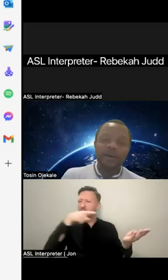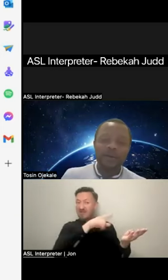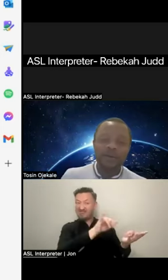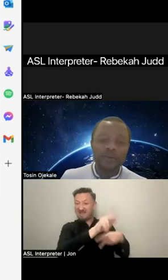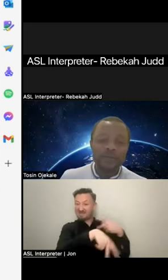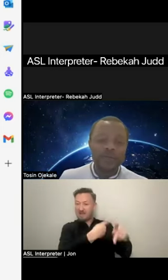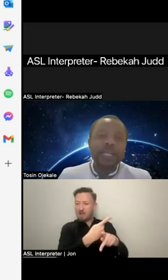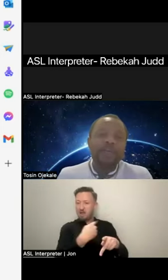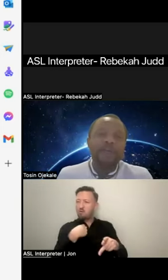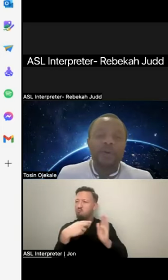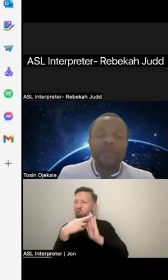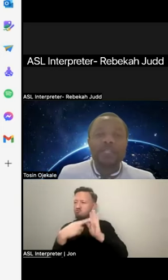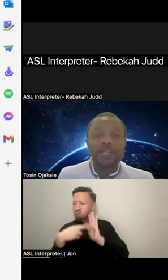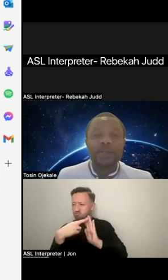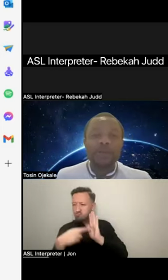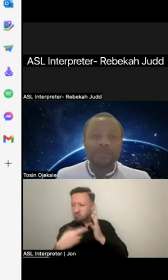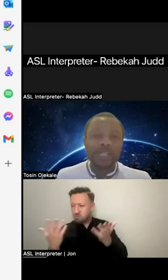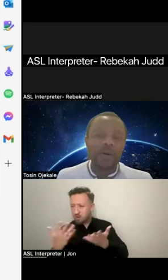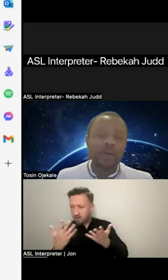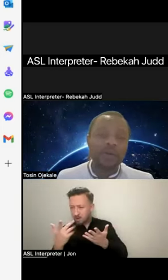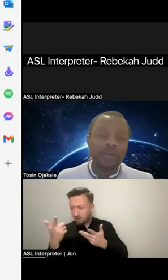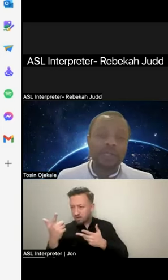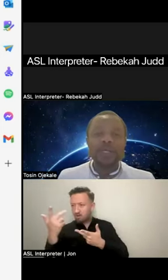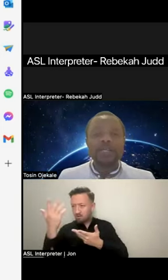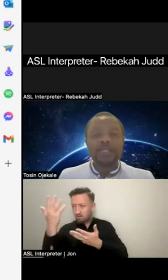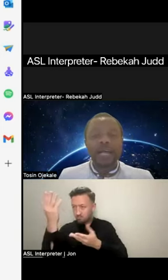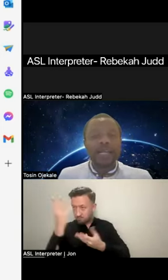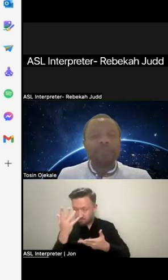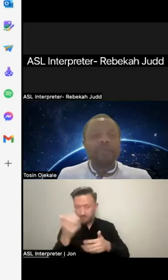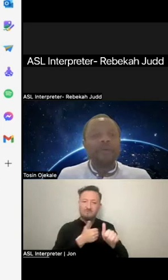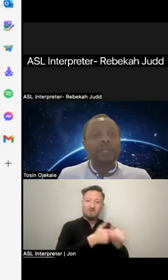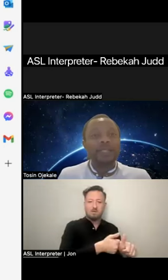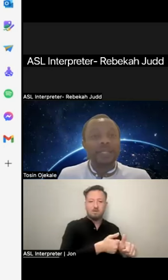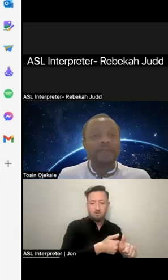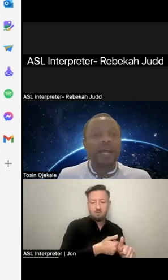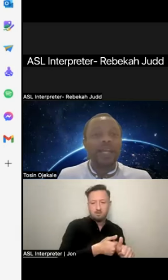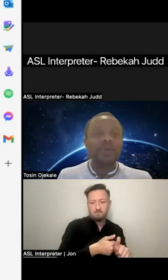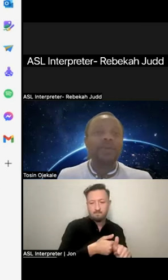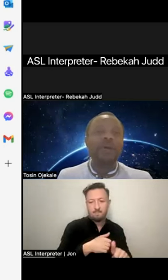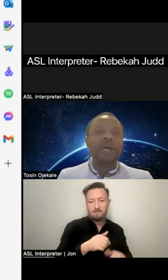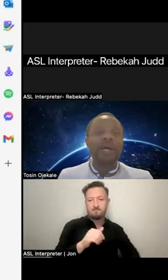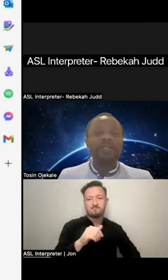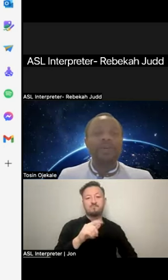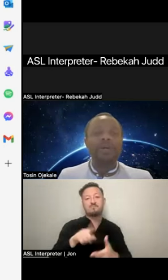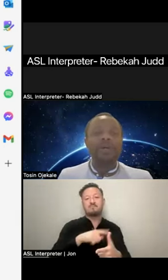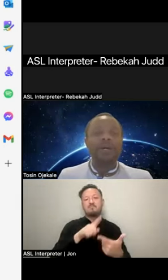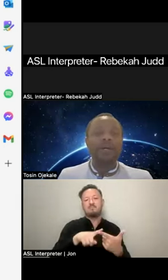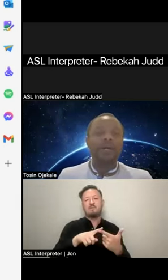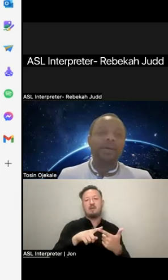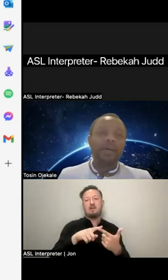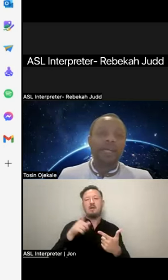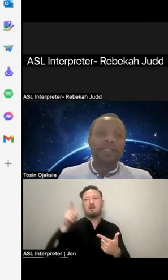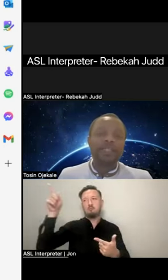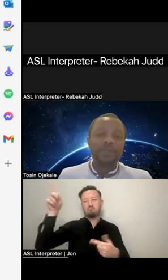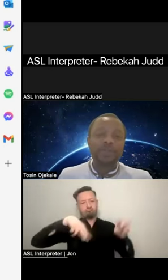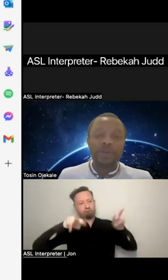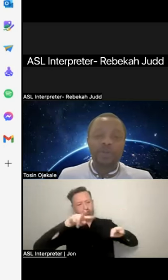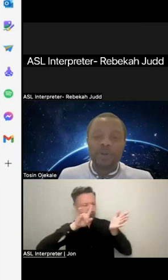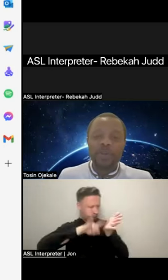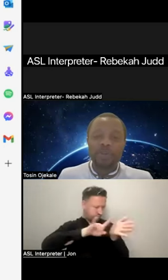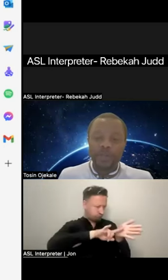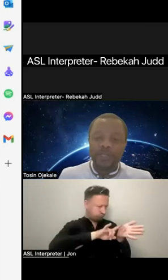and all of those. So they give you all of those and you must meet all of those standards before they certify you and your organization